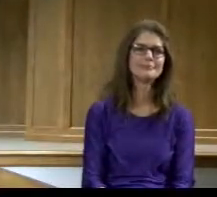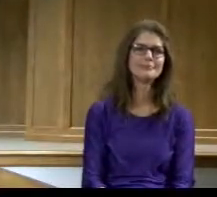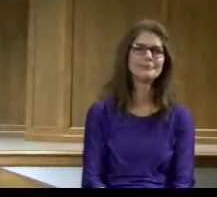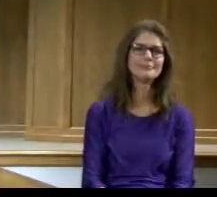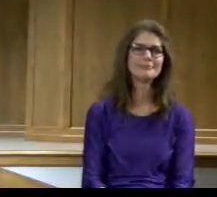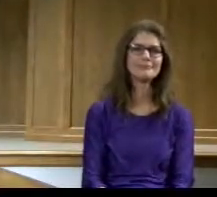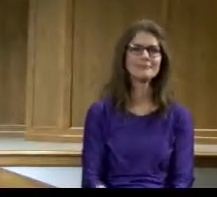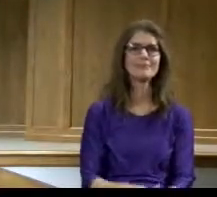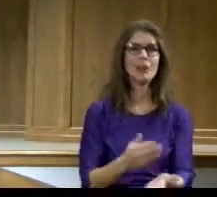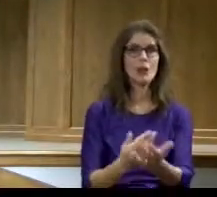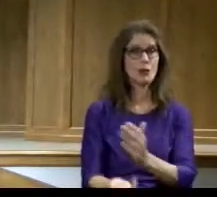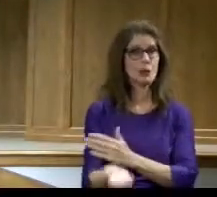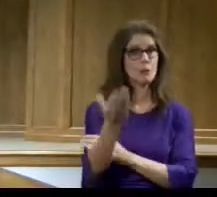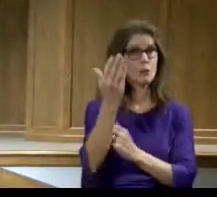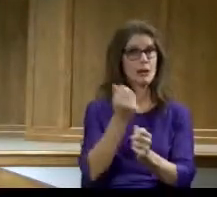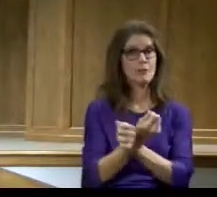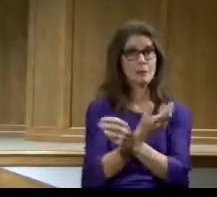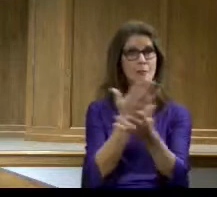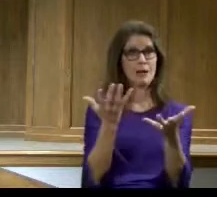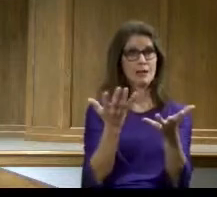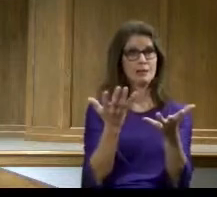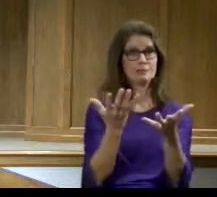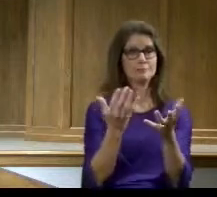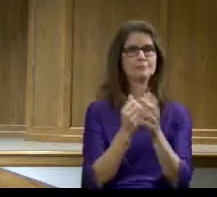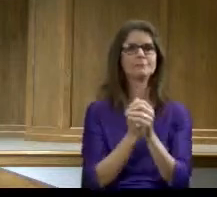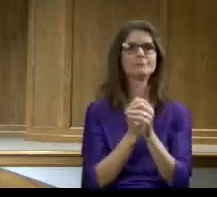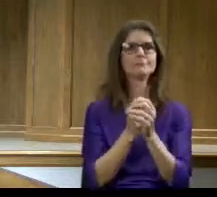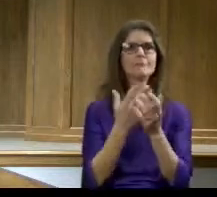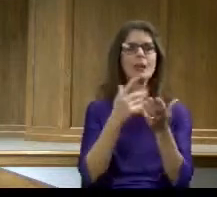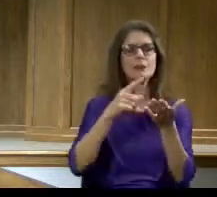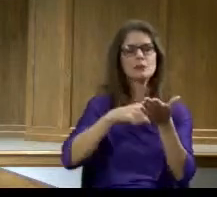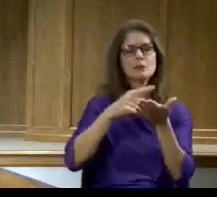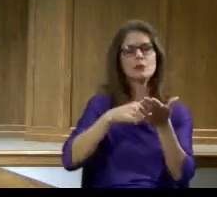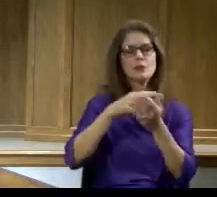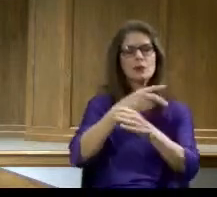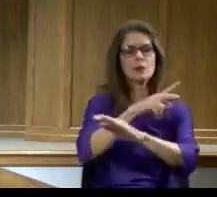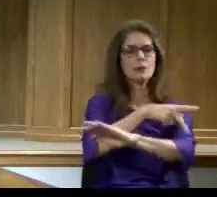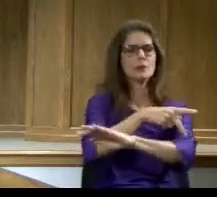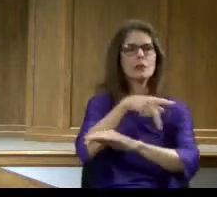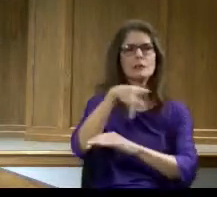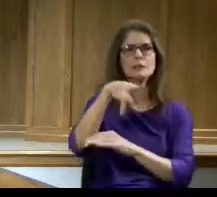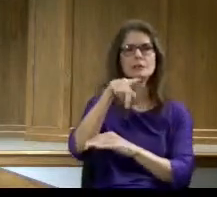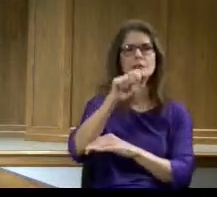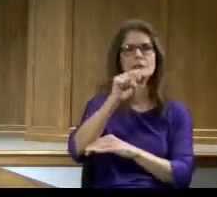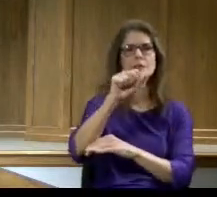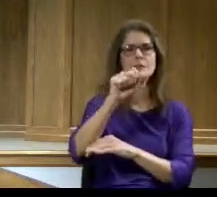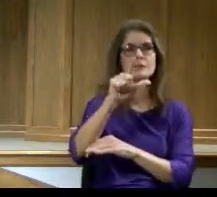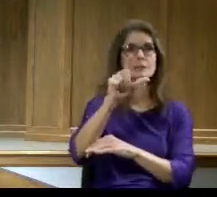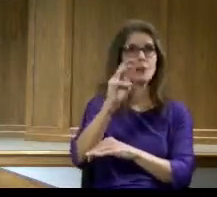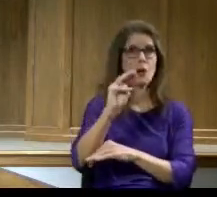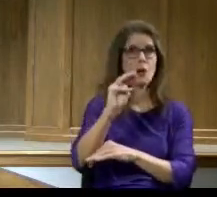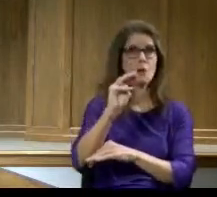Good morning, everybody. I want to ask you to turn to Psalm 73. Psalm